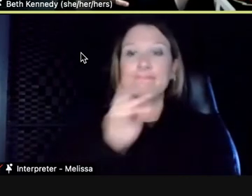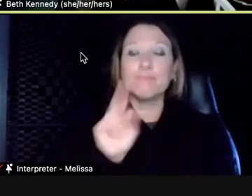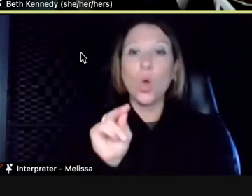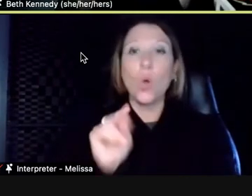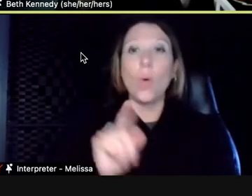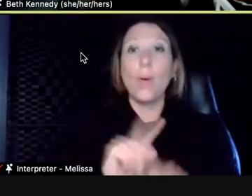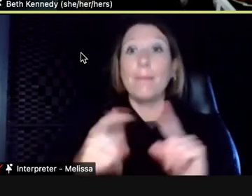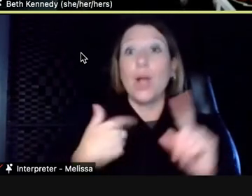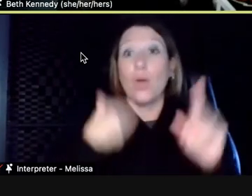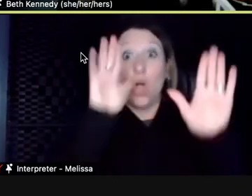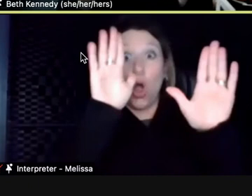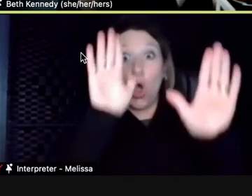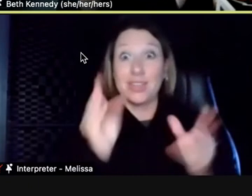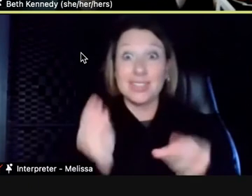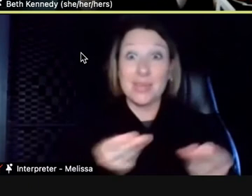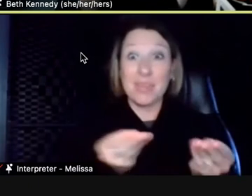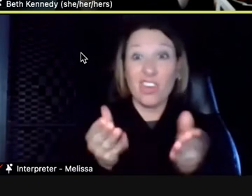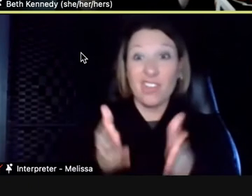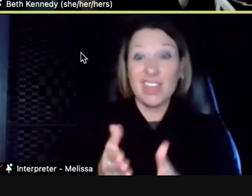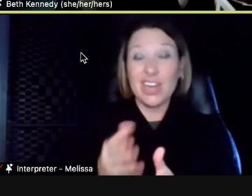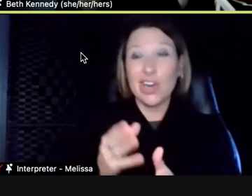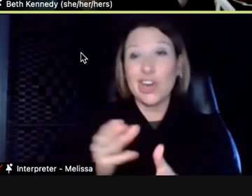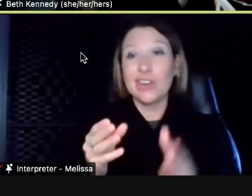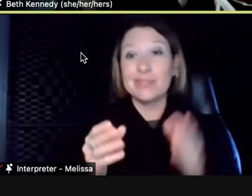awesome intervener and an intervener,